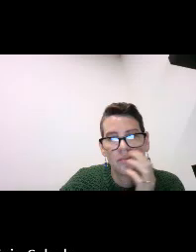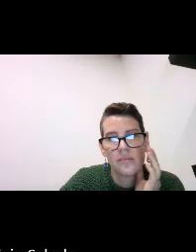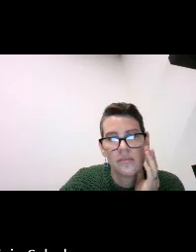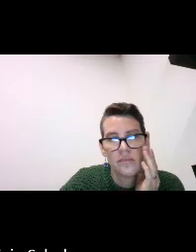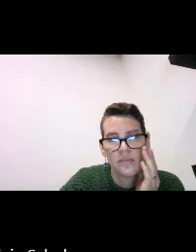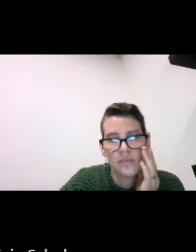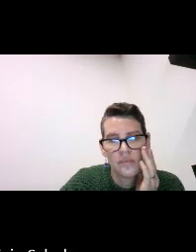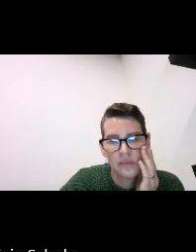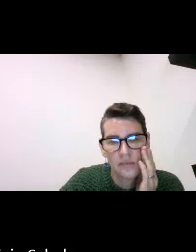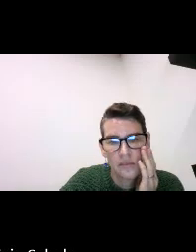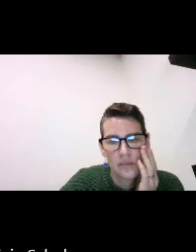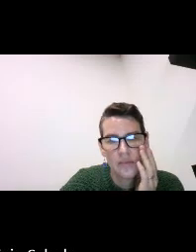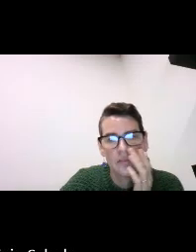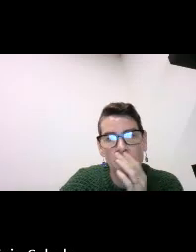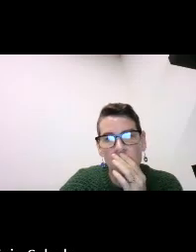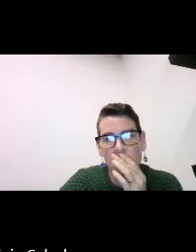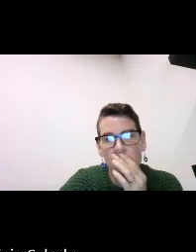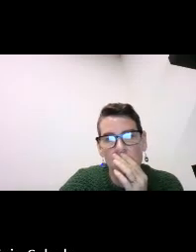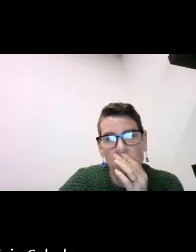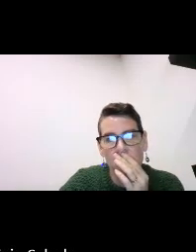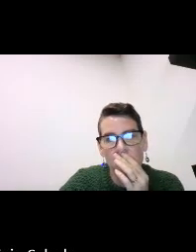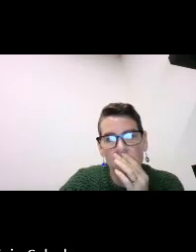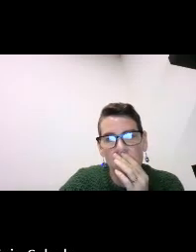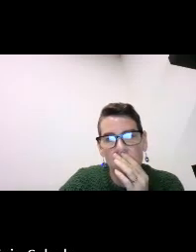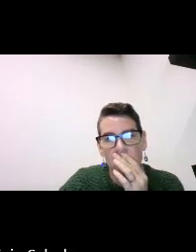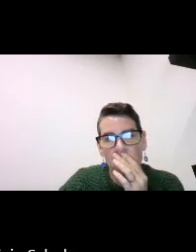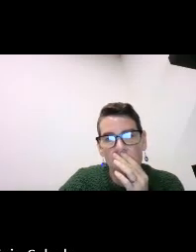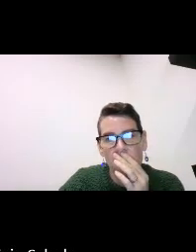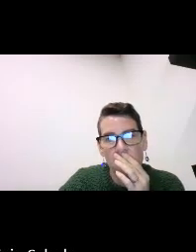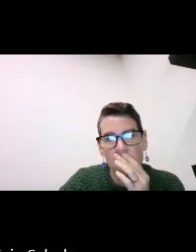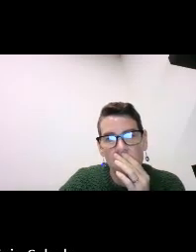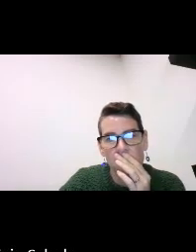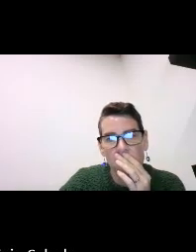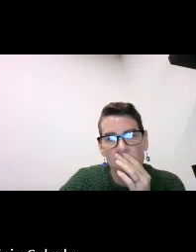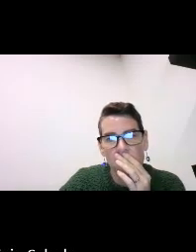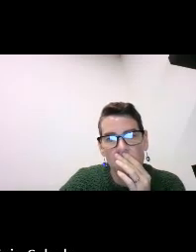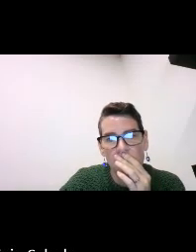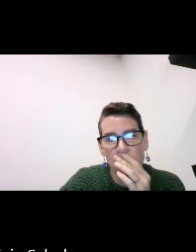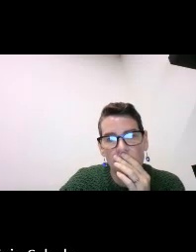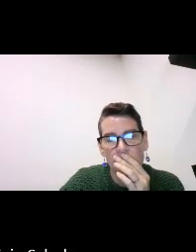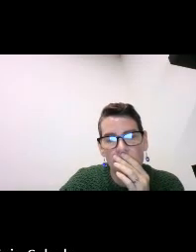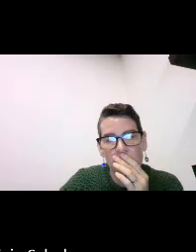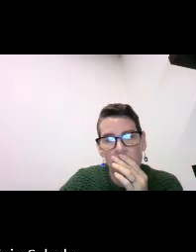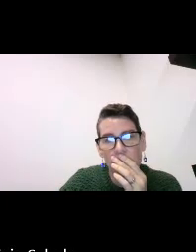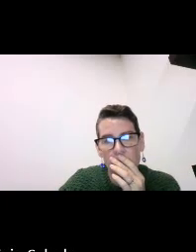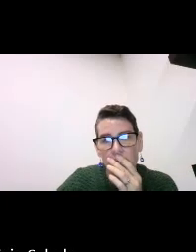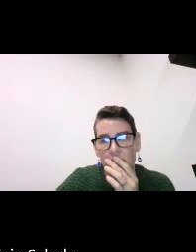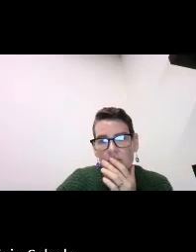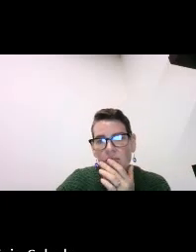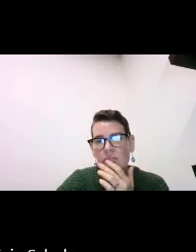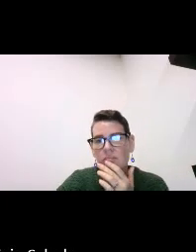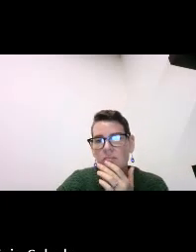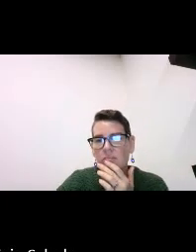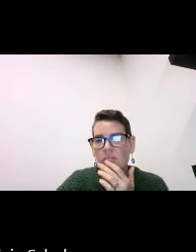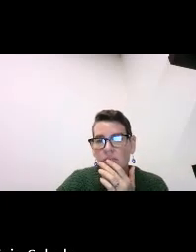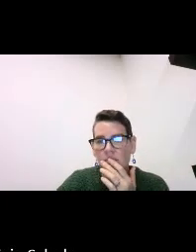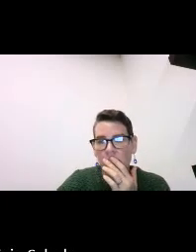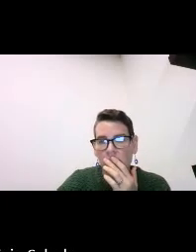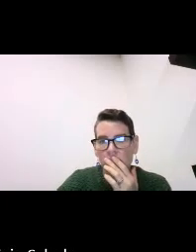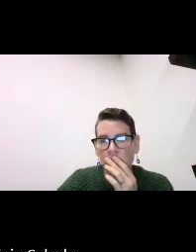exercise together, specifically 5, 4, 3, 2, 1. and then why you're doing that to help the member